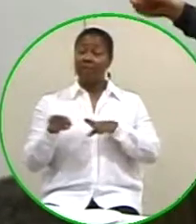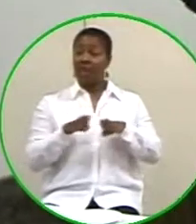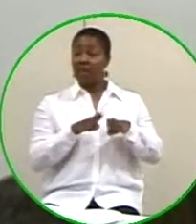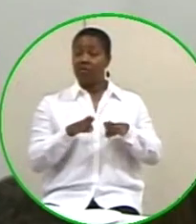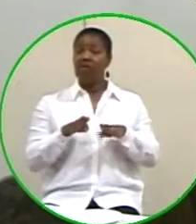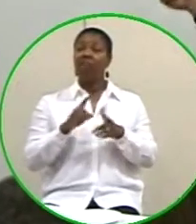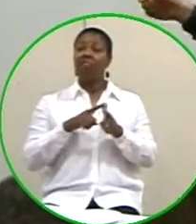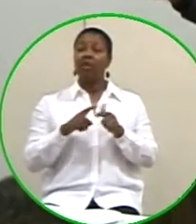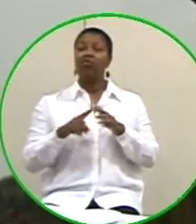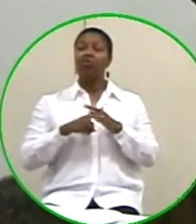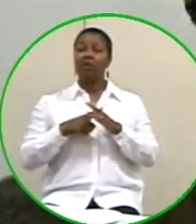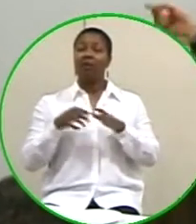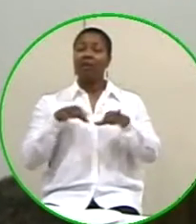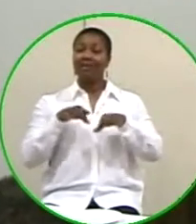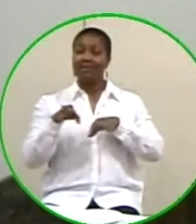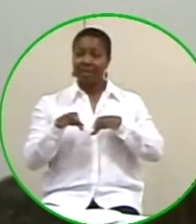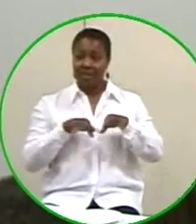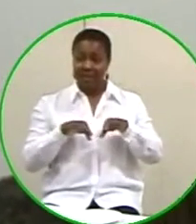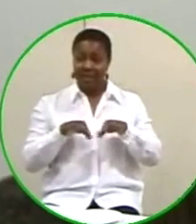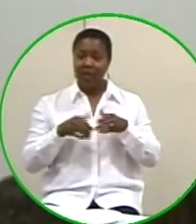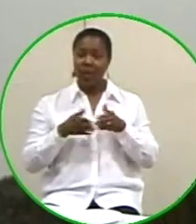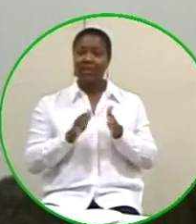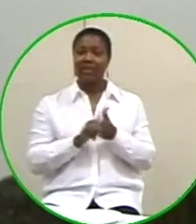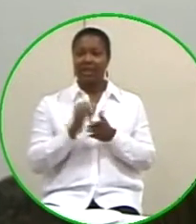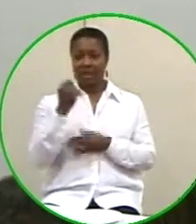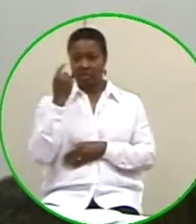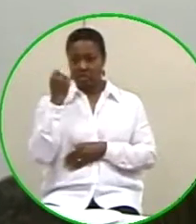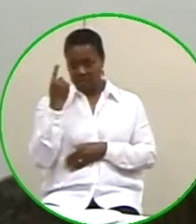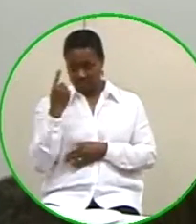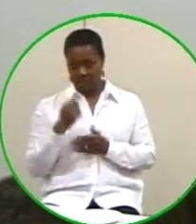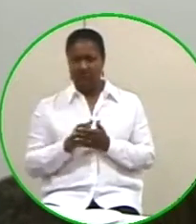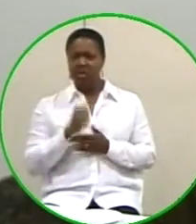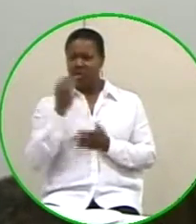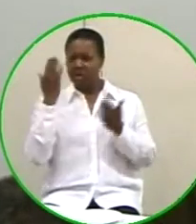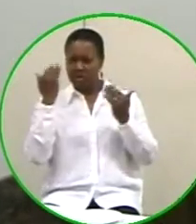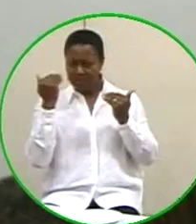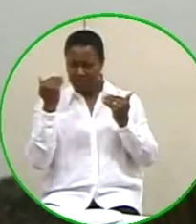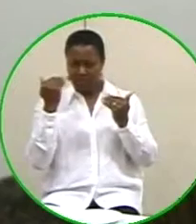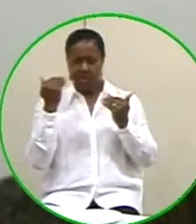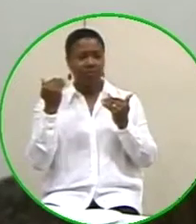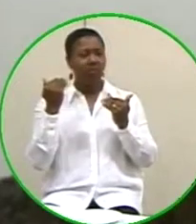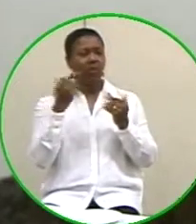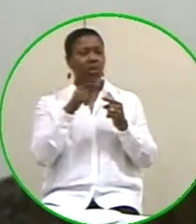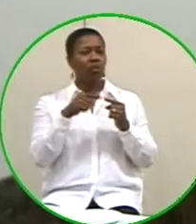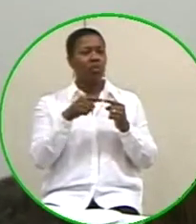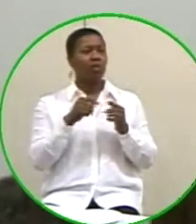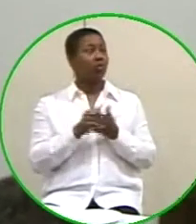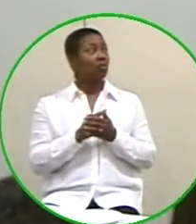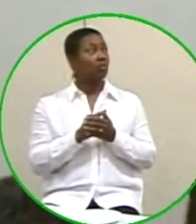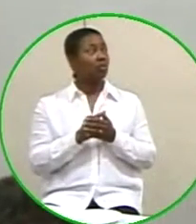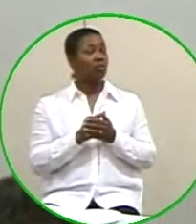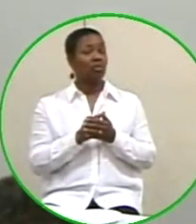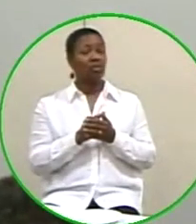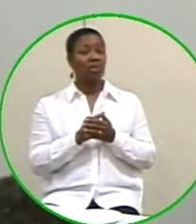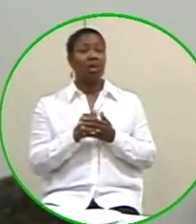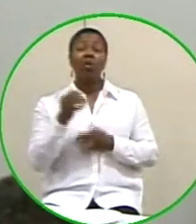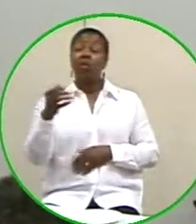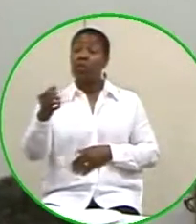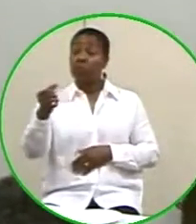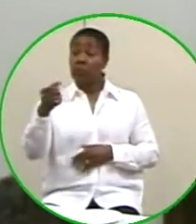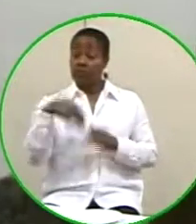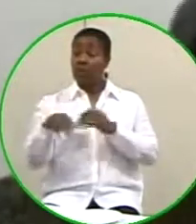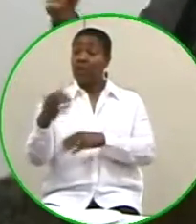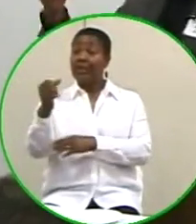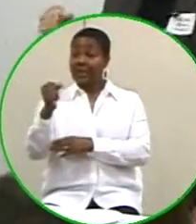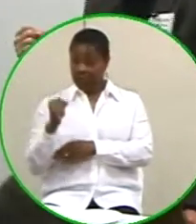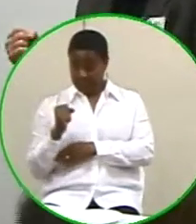start explaining this in some terms that they get. You don't expect, when you pull the arm on the gambling machines,